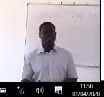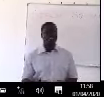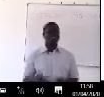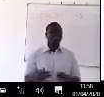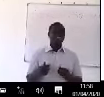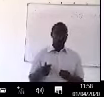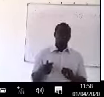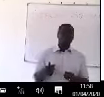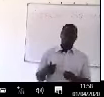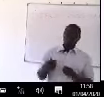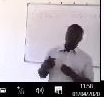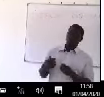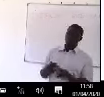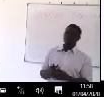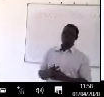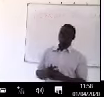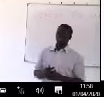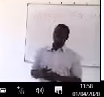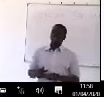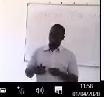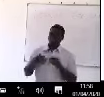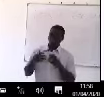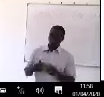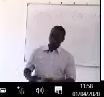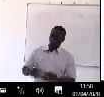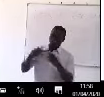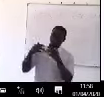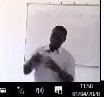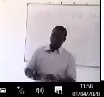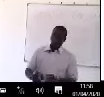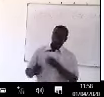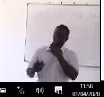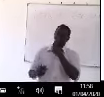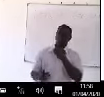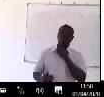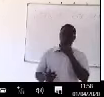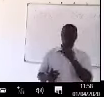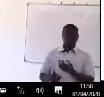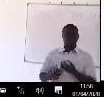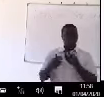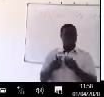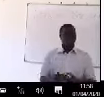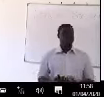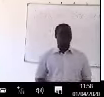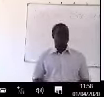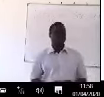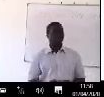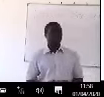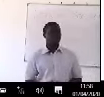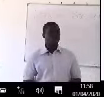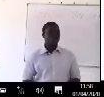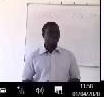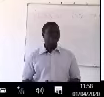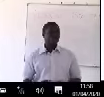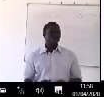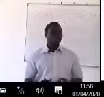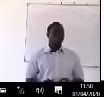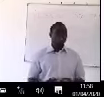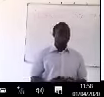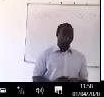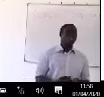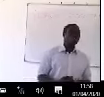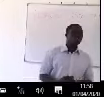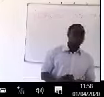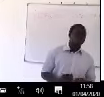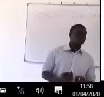whereas the parasympathetic nervous system speed up gut movement, the speed of what? The peristalsis